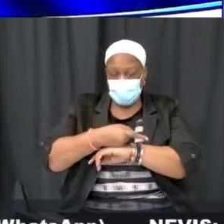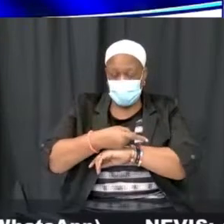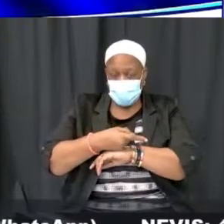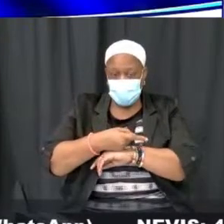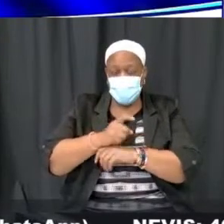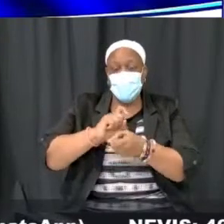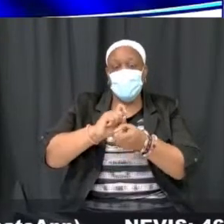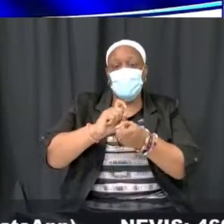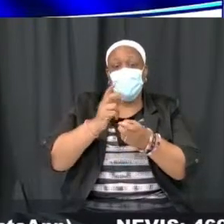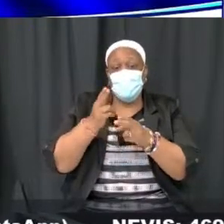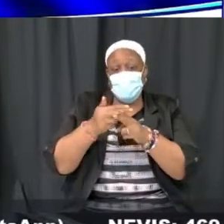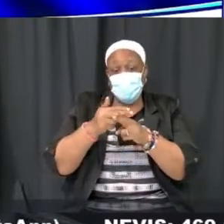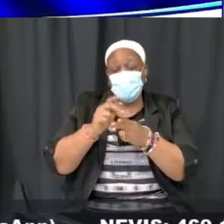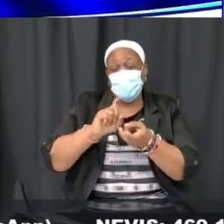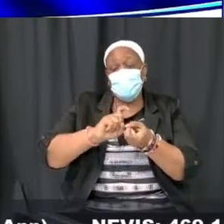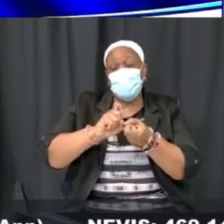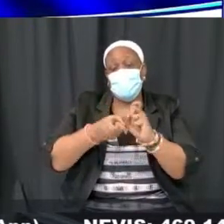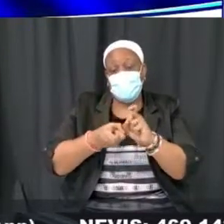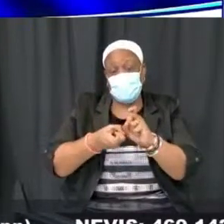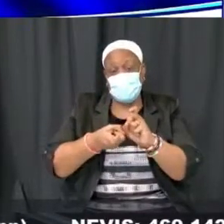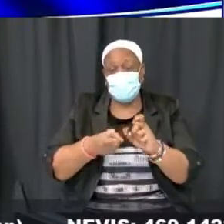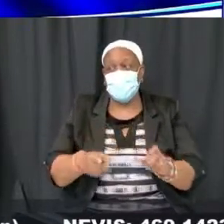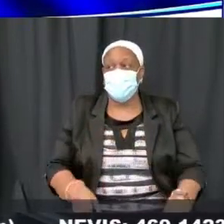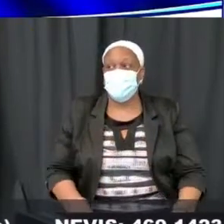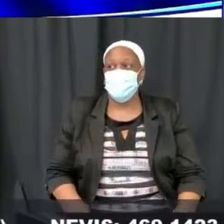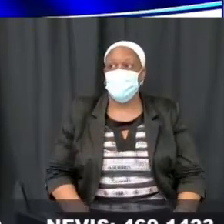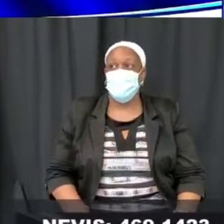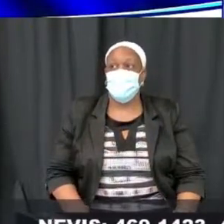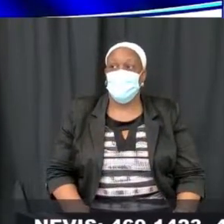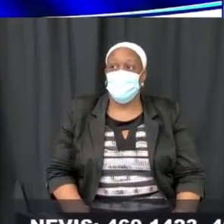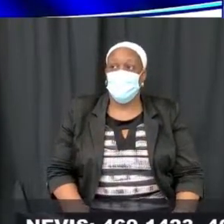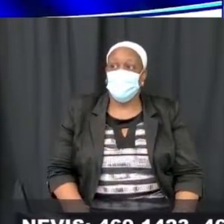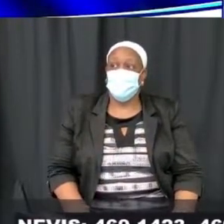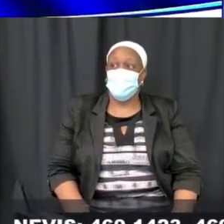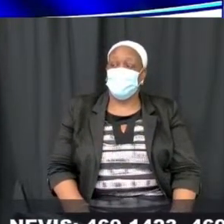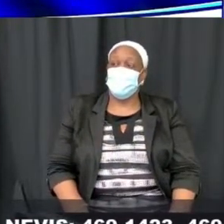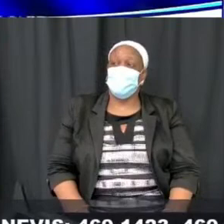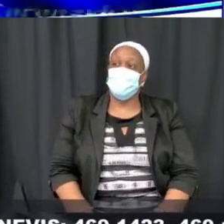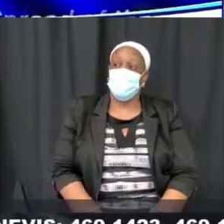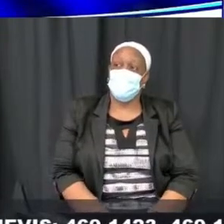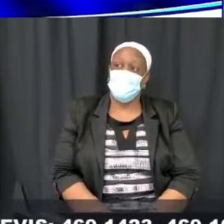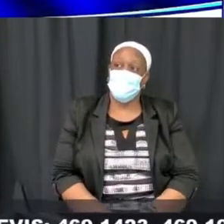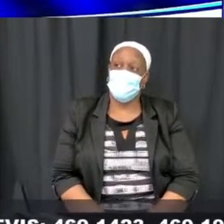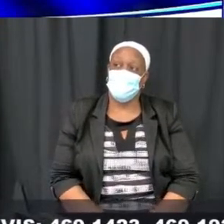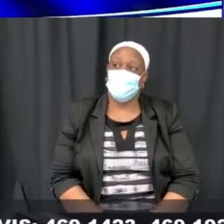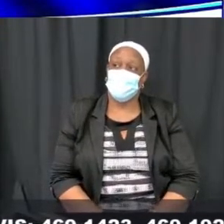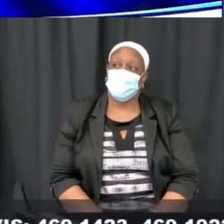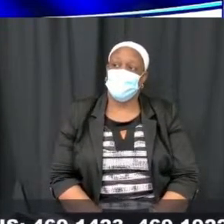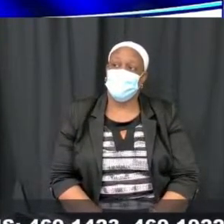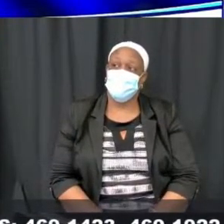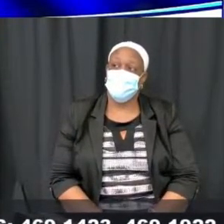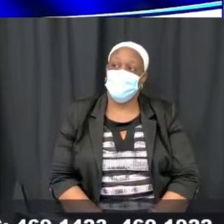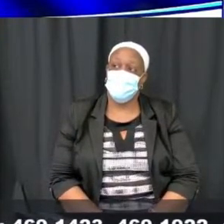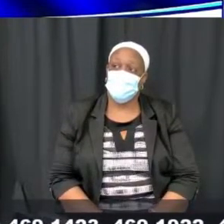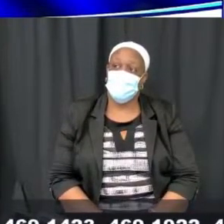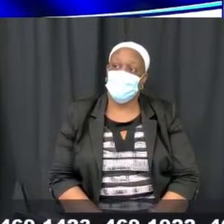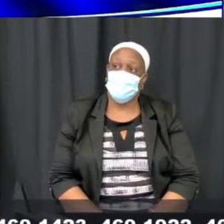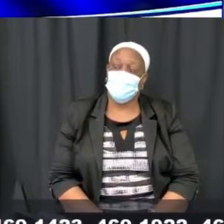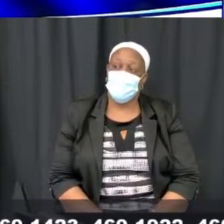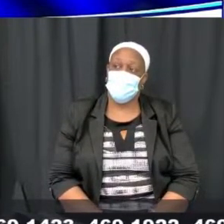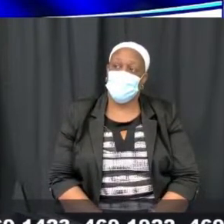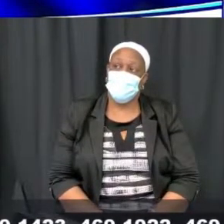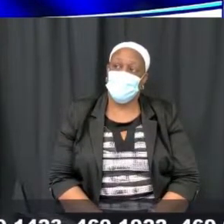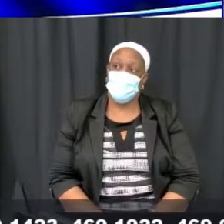limited activities of fetes and subjecting persons to a number of protocols, encouraging